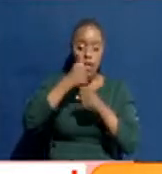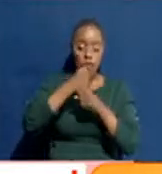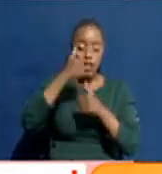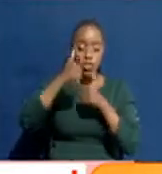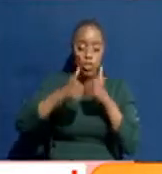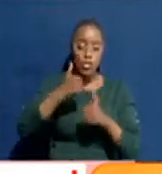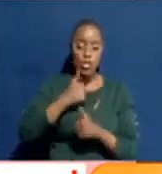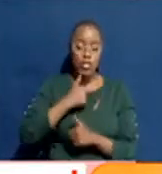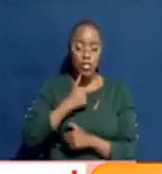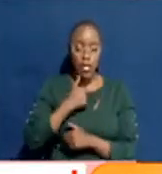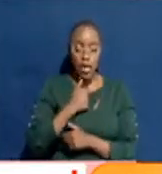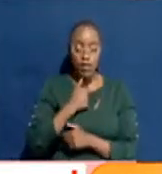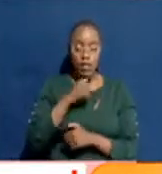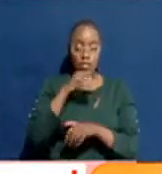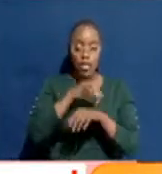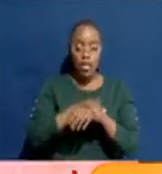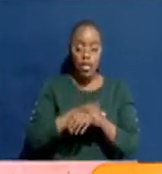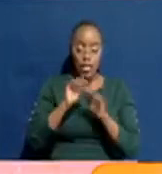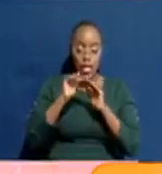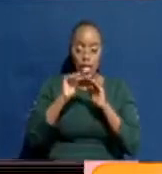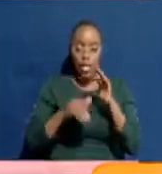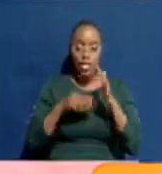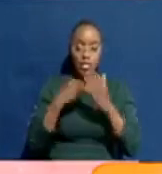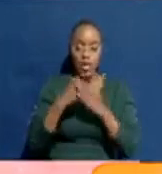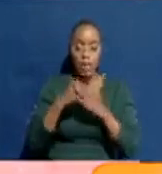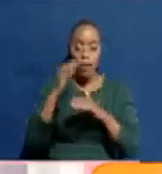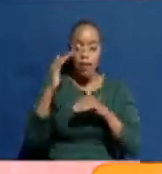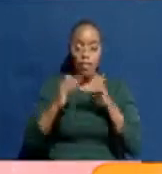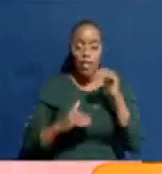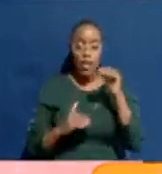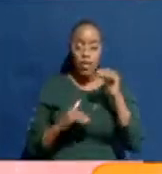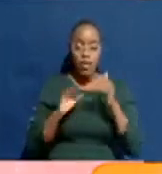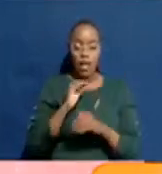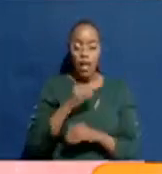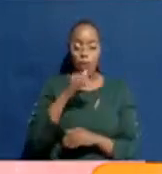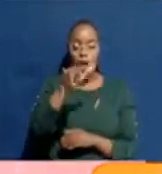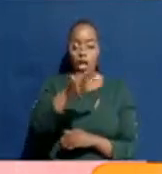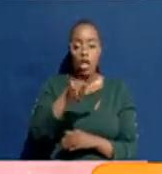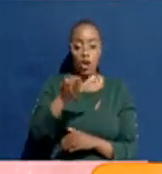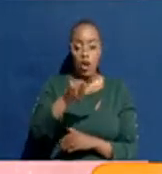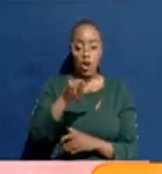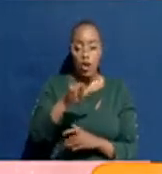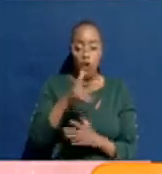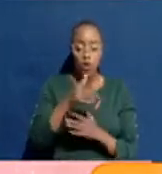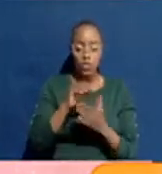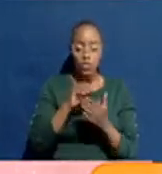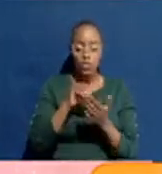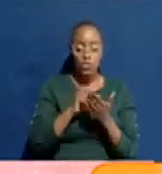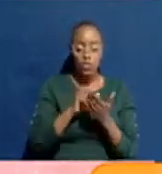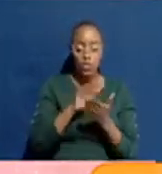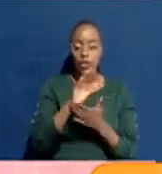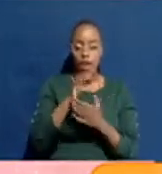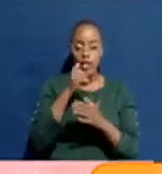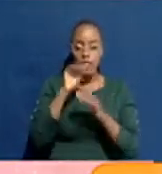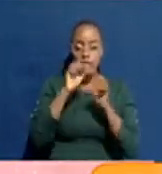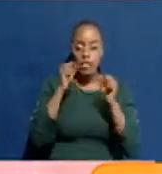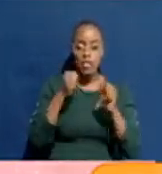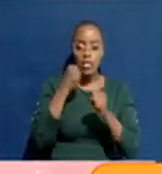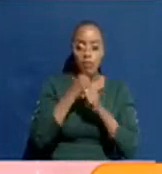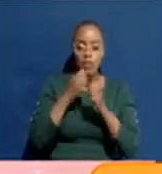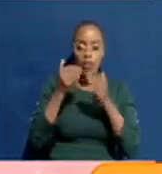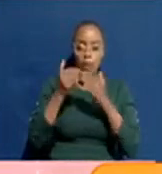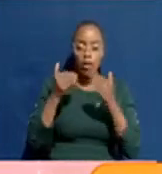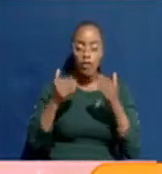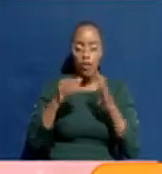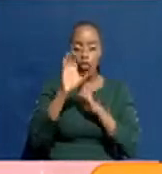holds, is receiving less money than our local decentralized system did before the passage